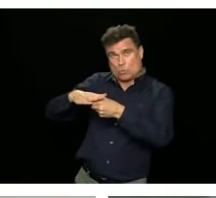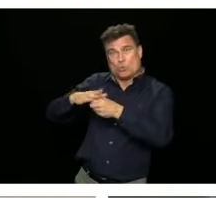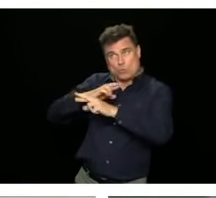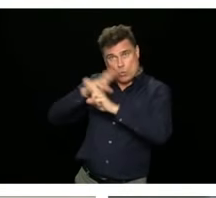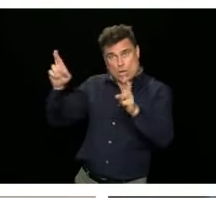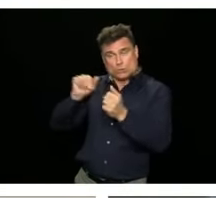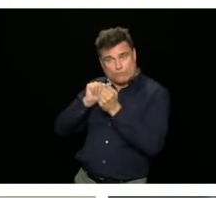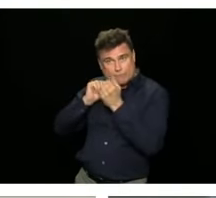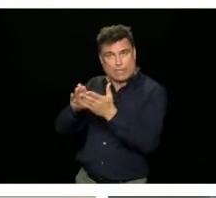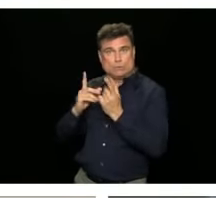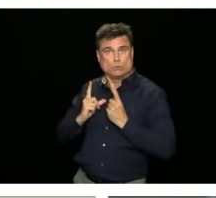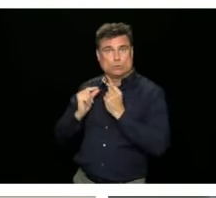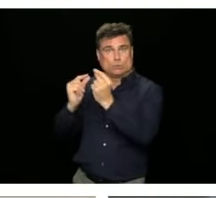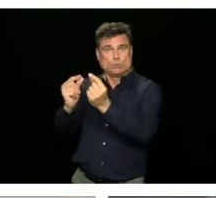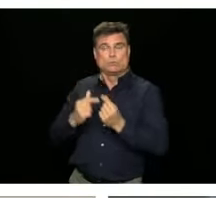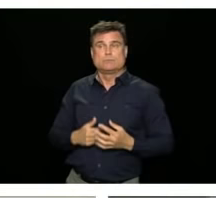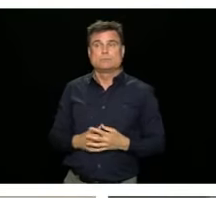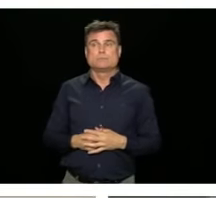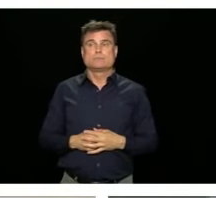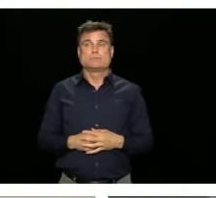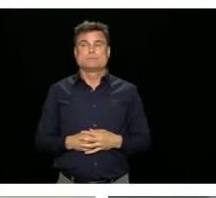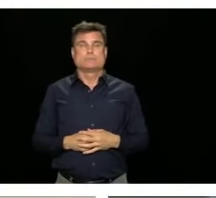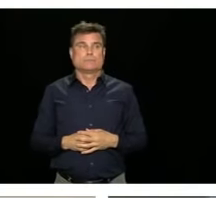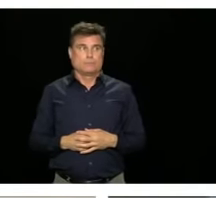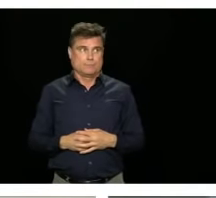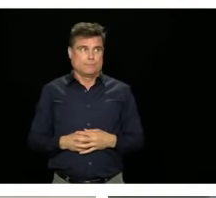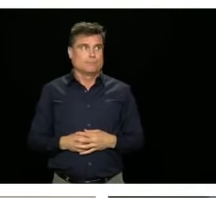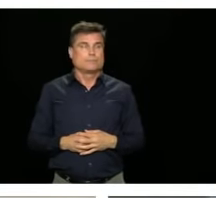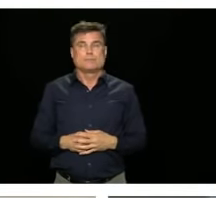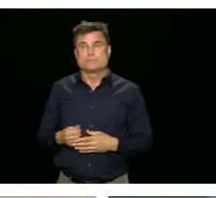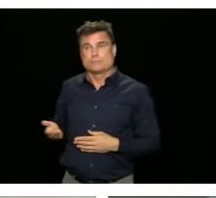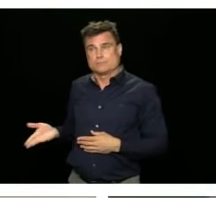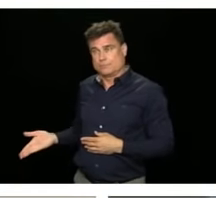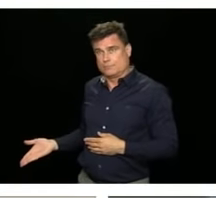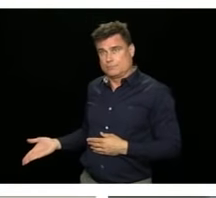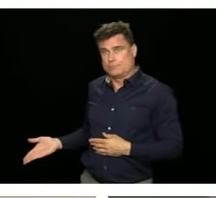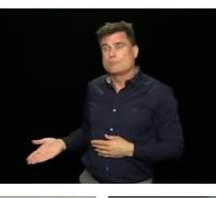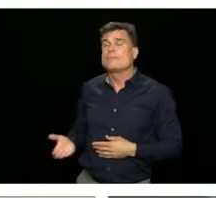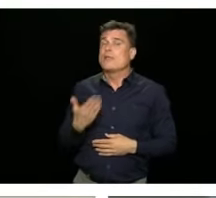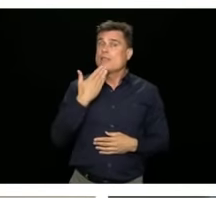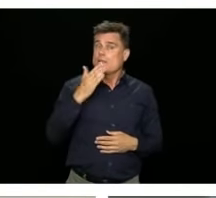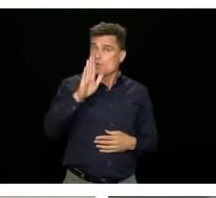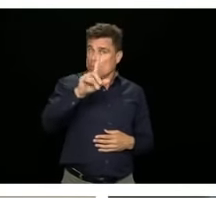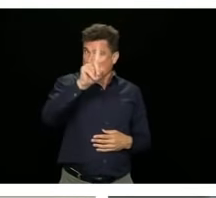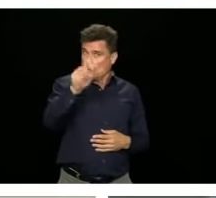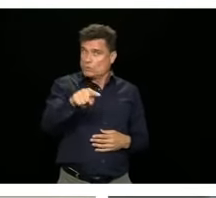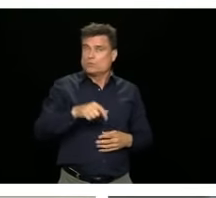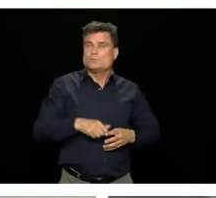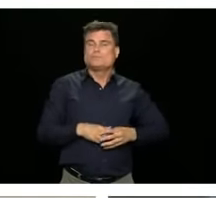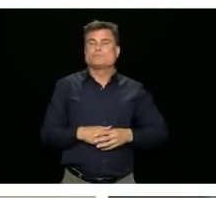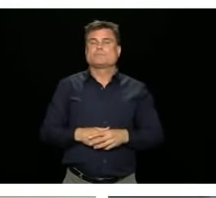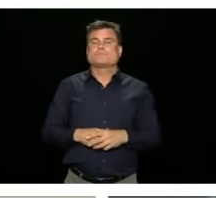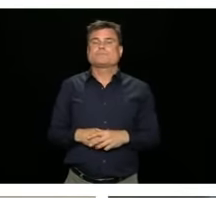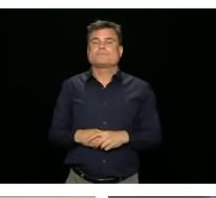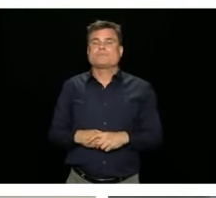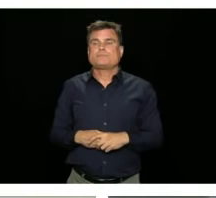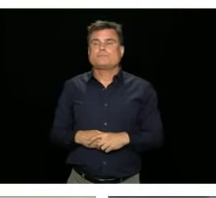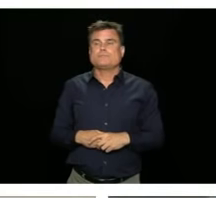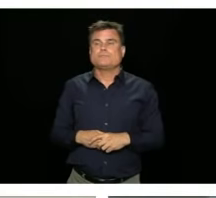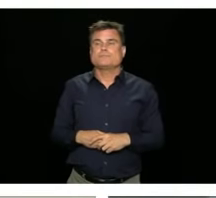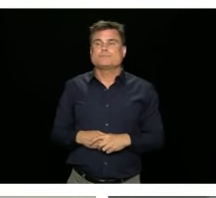And, you know, we've been having conversations at the MAC when I was there in the previous